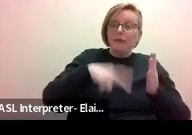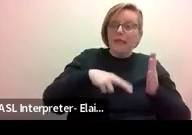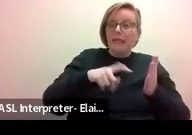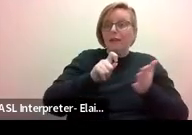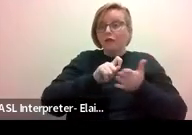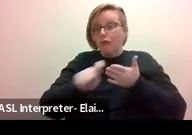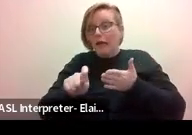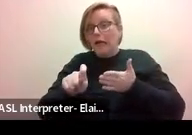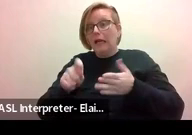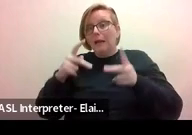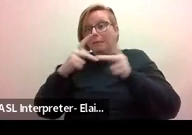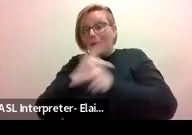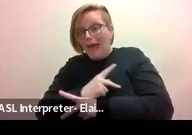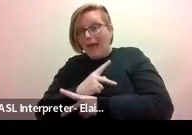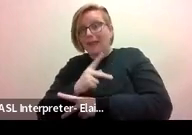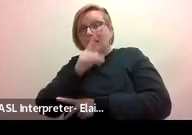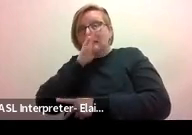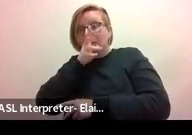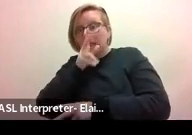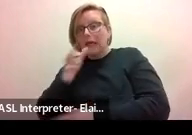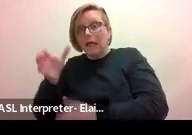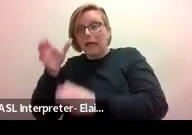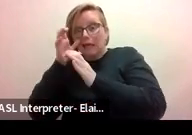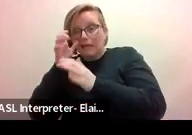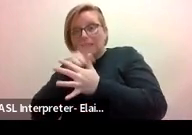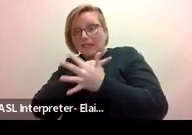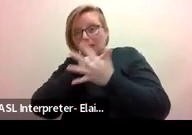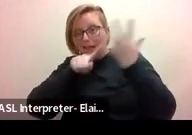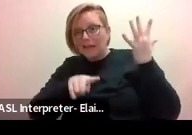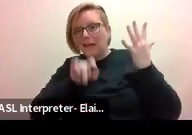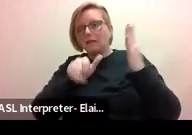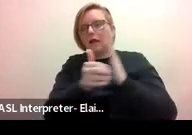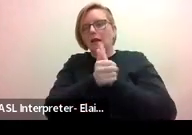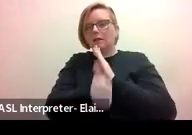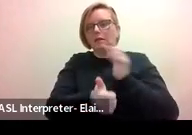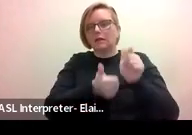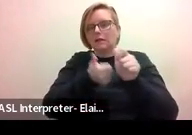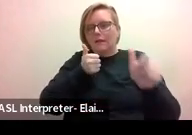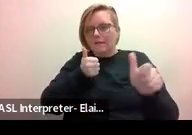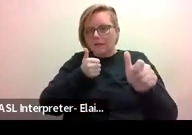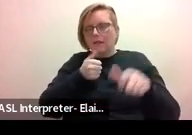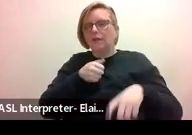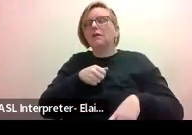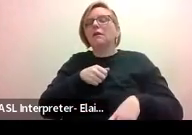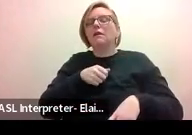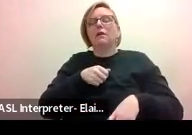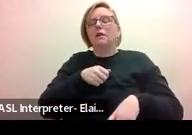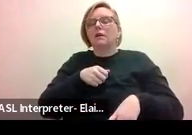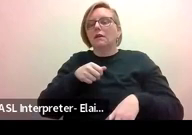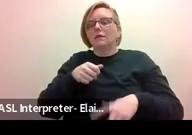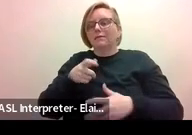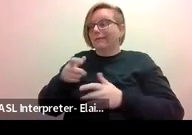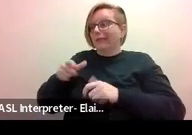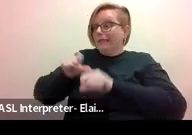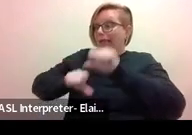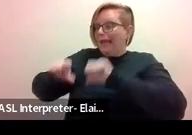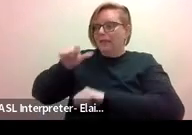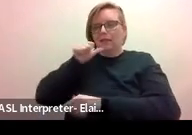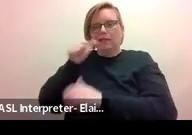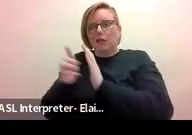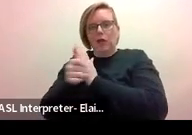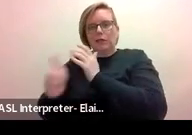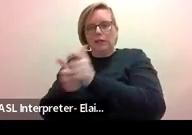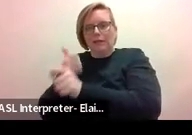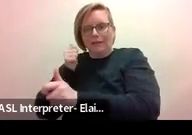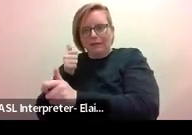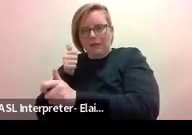because science and social studies, those are not skill deficit areas. It would be one of those other skill deficit areas that